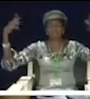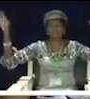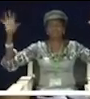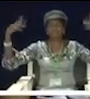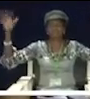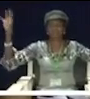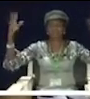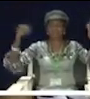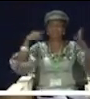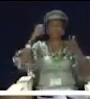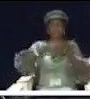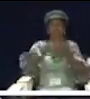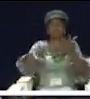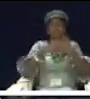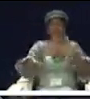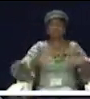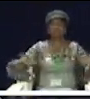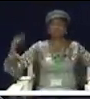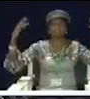for these children.